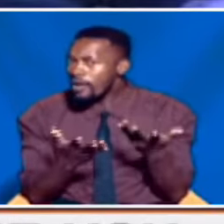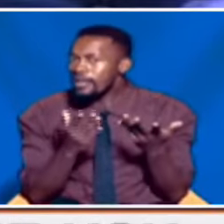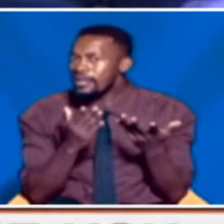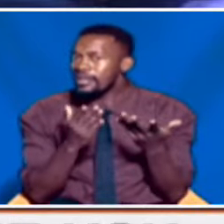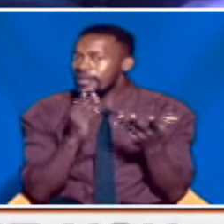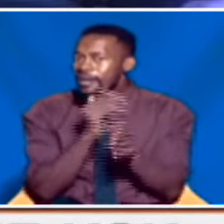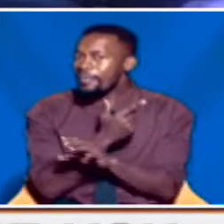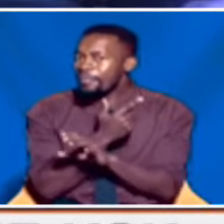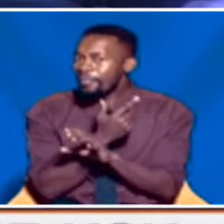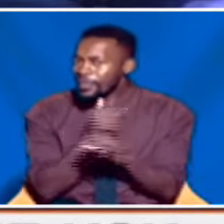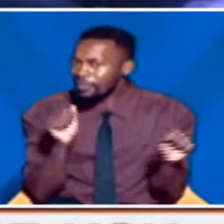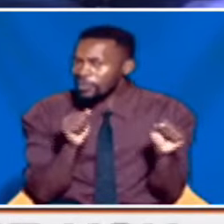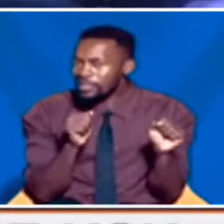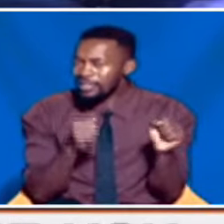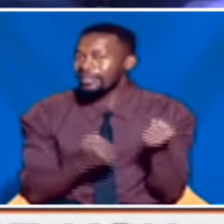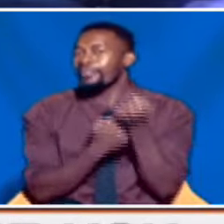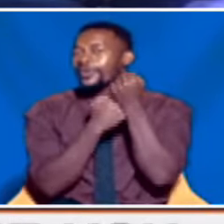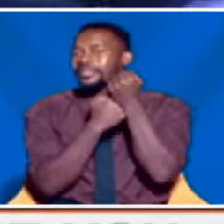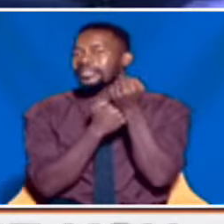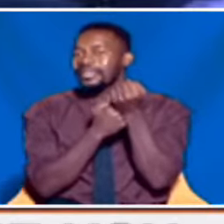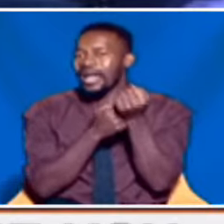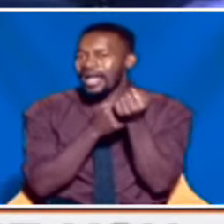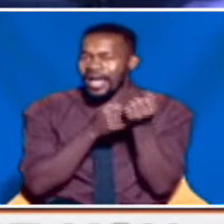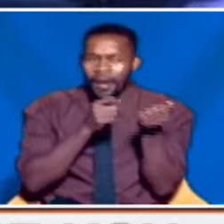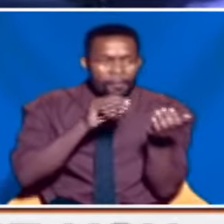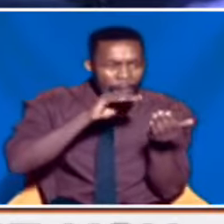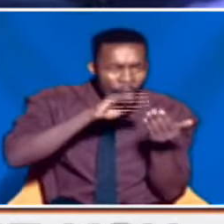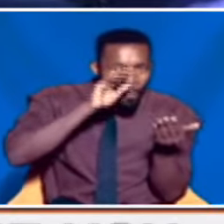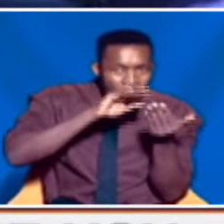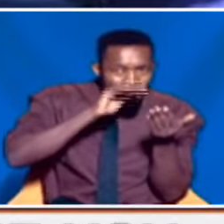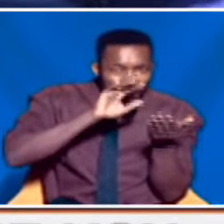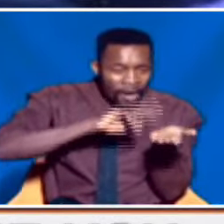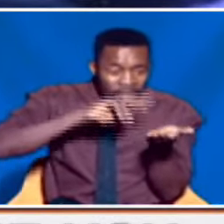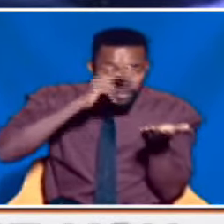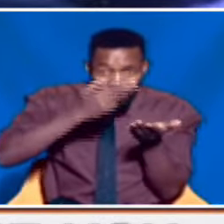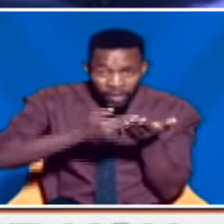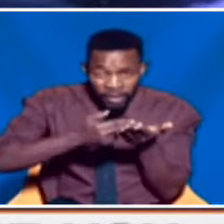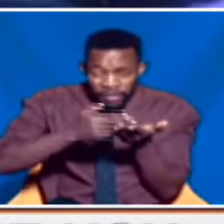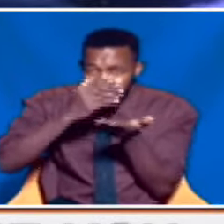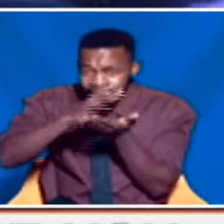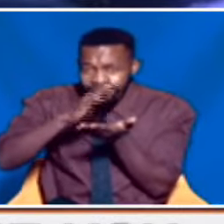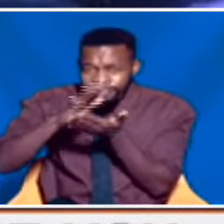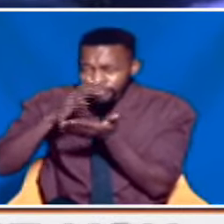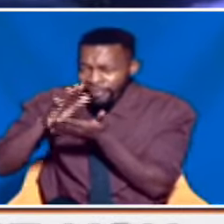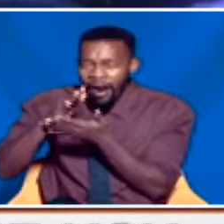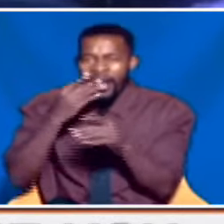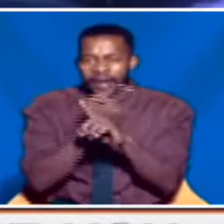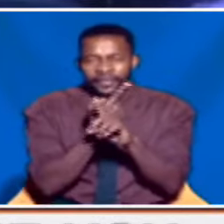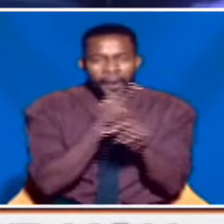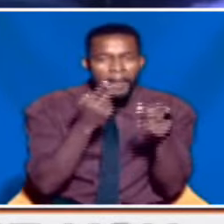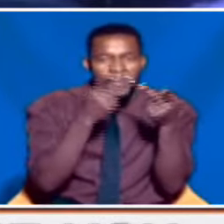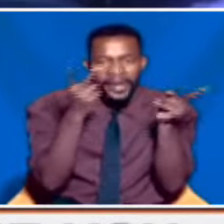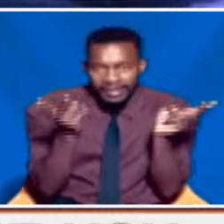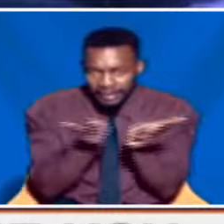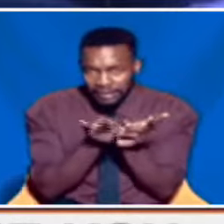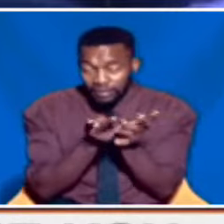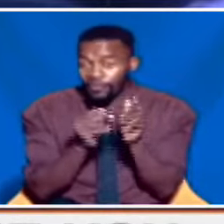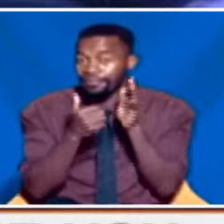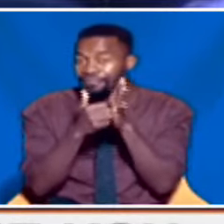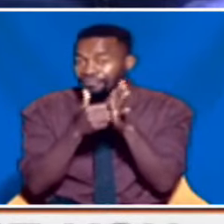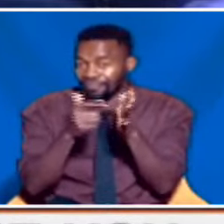that for resources, more resources to go to the region commonly known as Mount